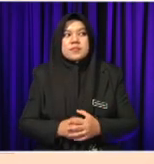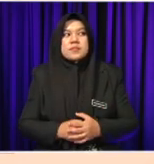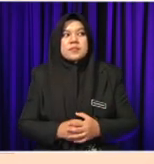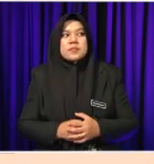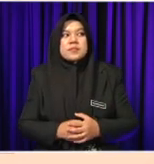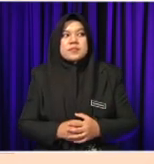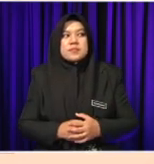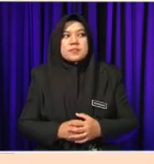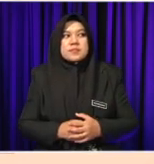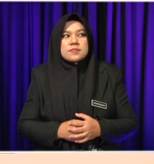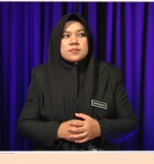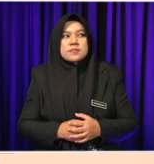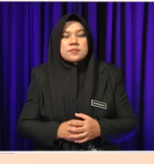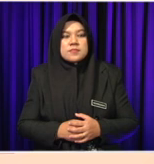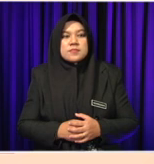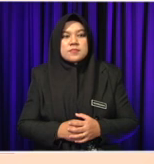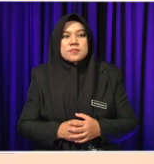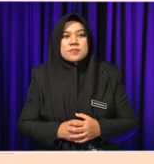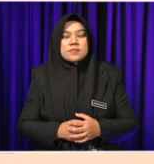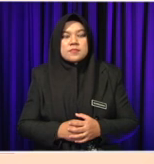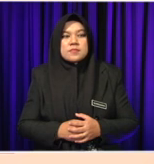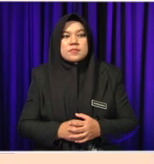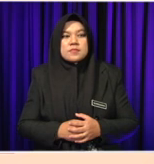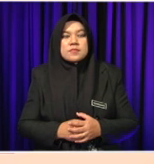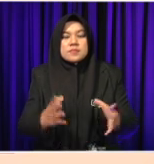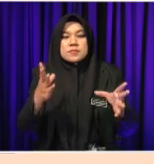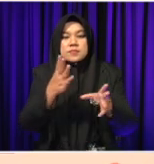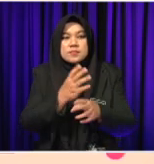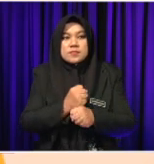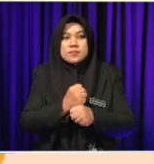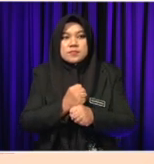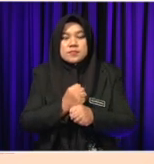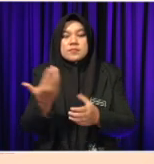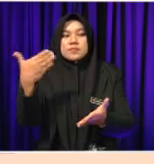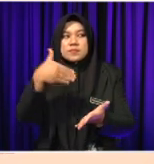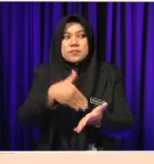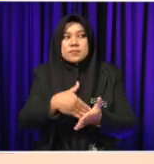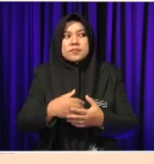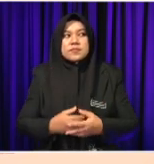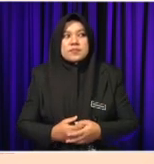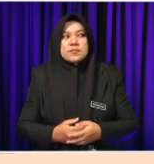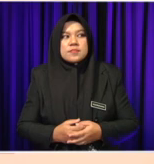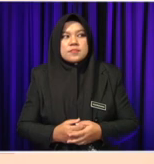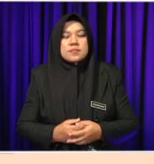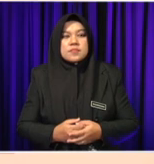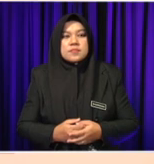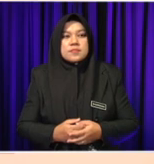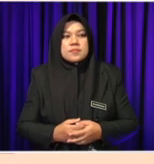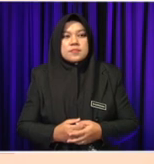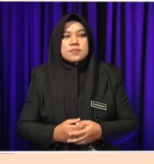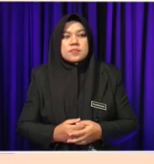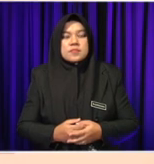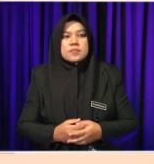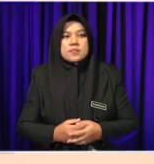Cannot ever get again. Mm-hmm. Yep. If you screw up,